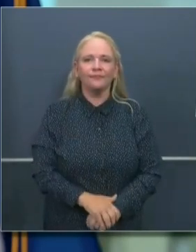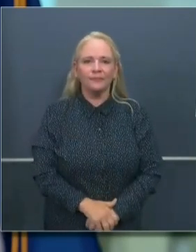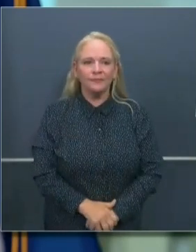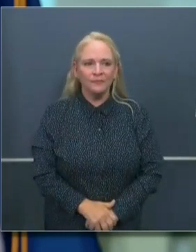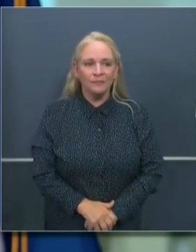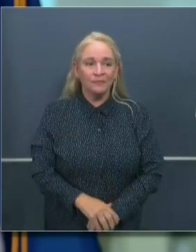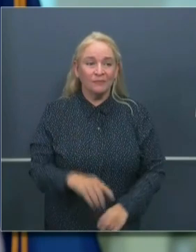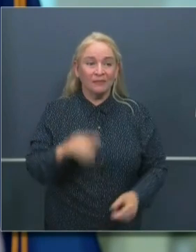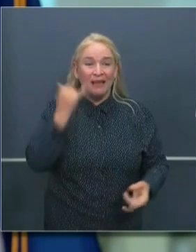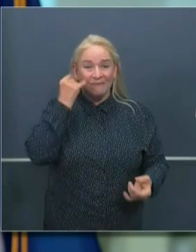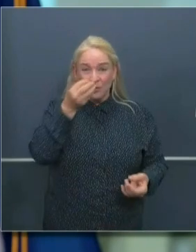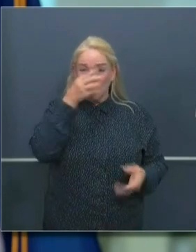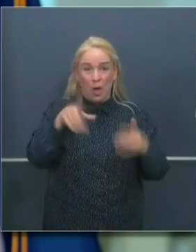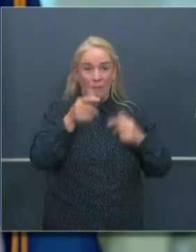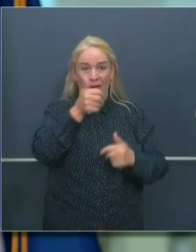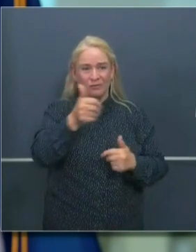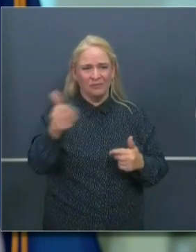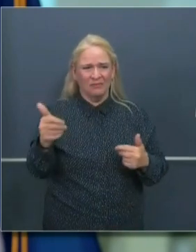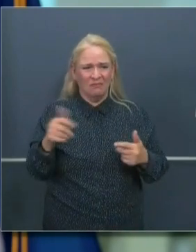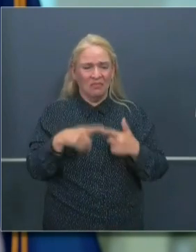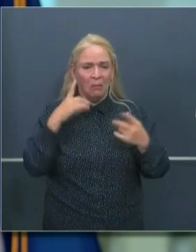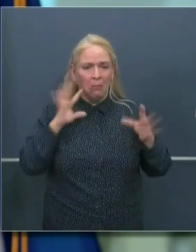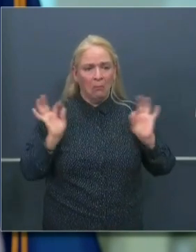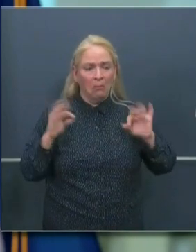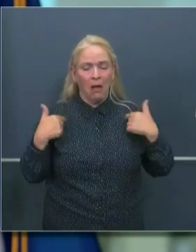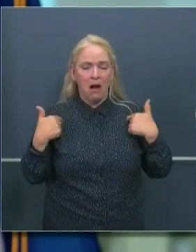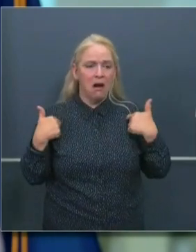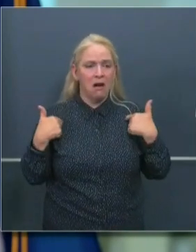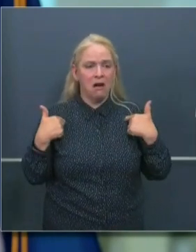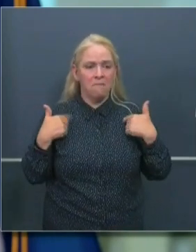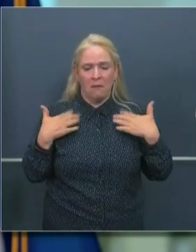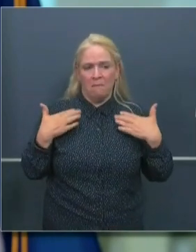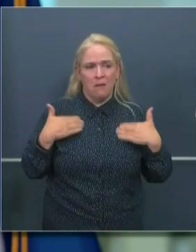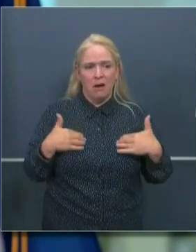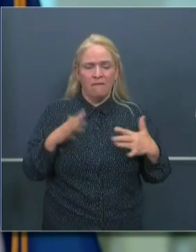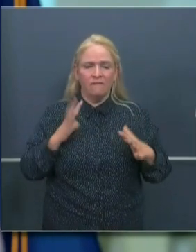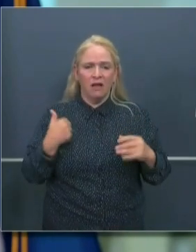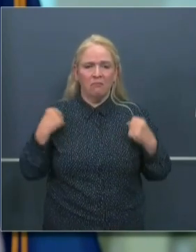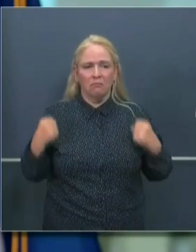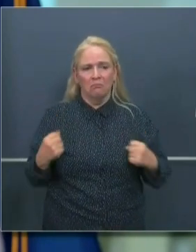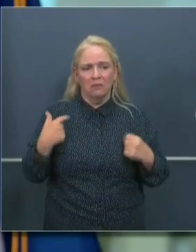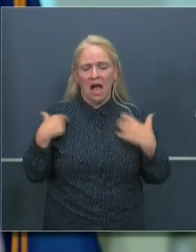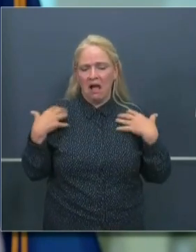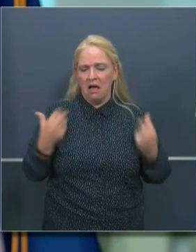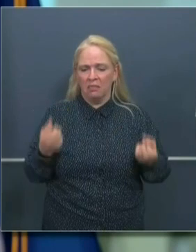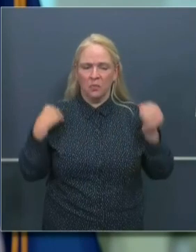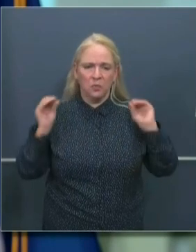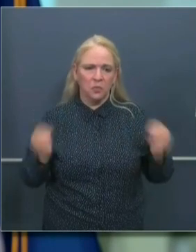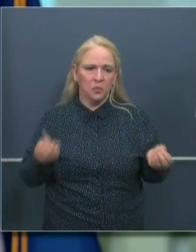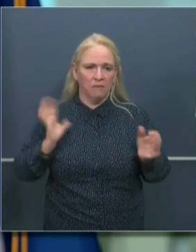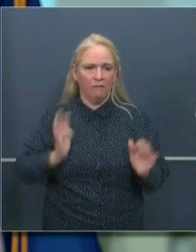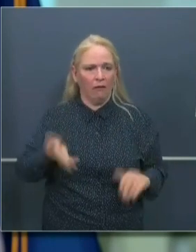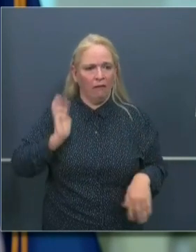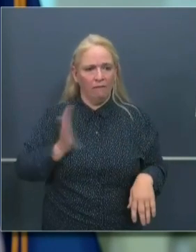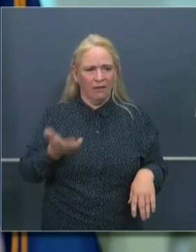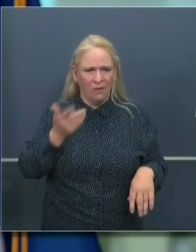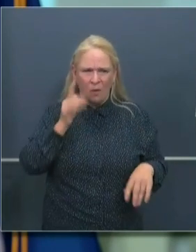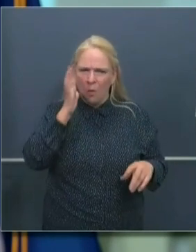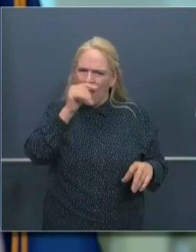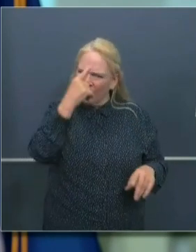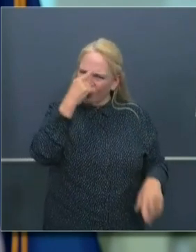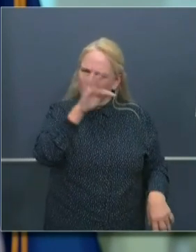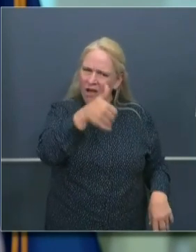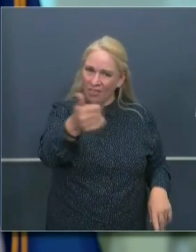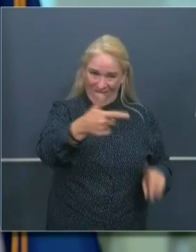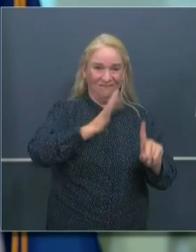consider yourself, you feel like you're immune from prospects of having any health risks, consider others. Consider that video we